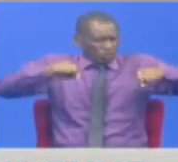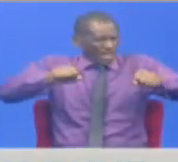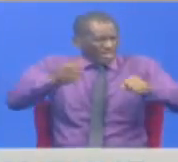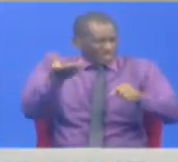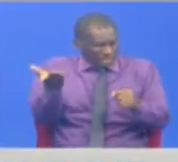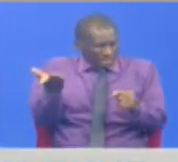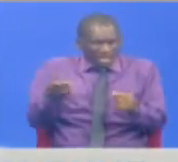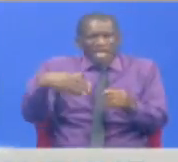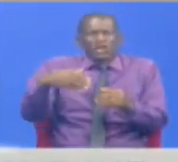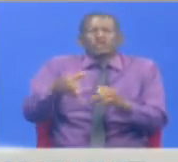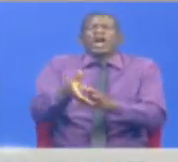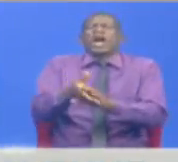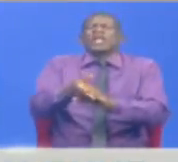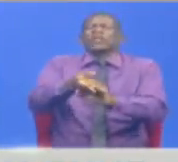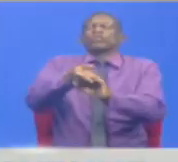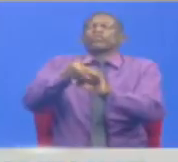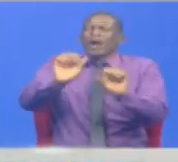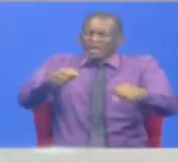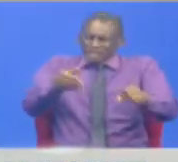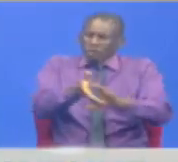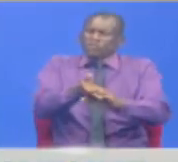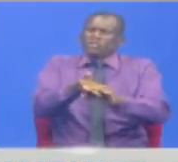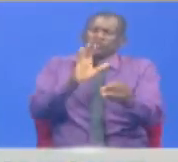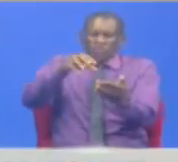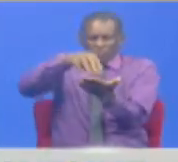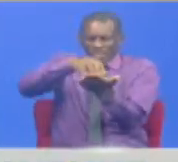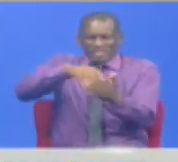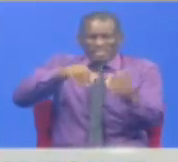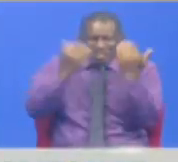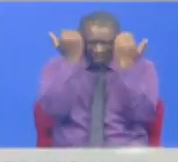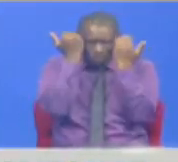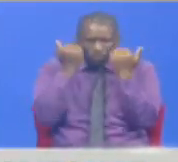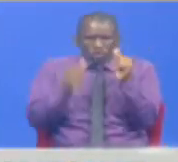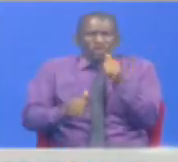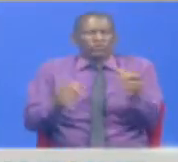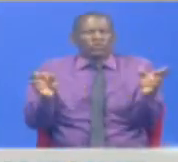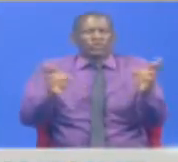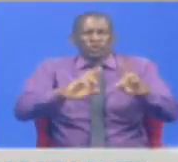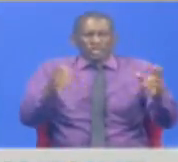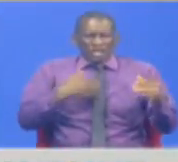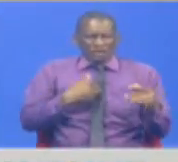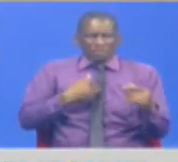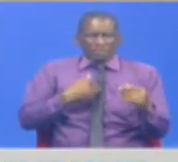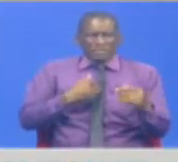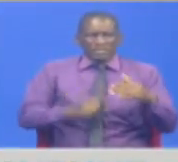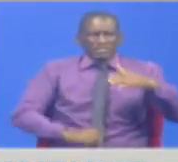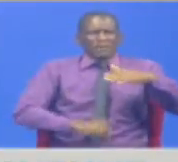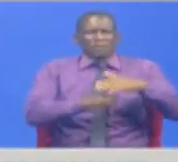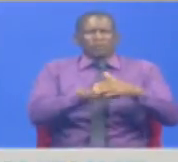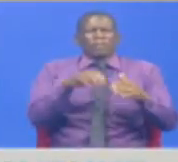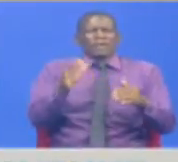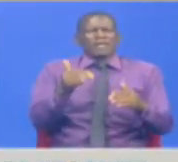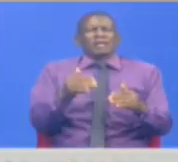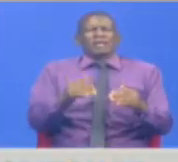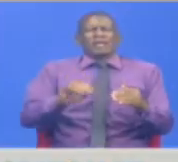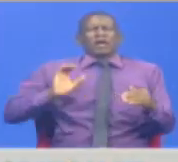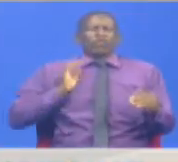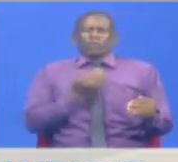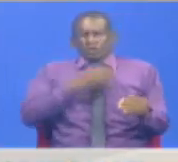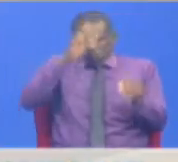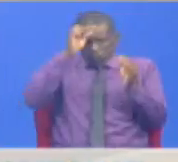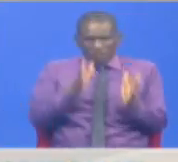to withdraw that petition, which has already been opposed by Council of Governors and Katiba Institute, and I will